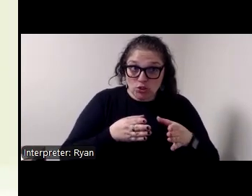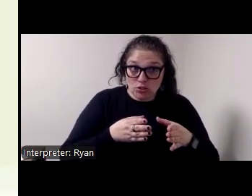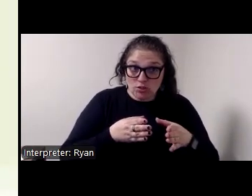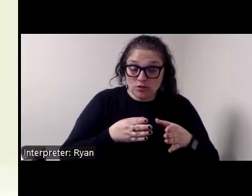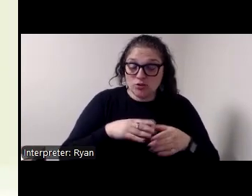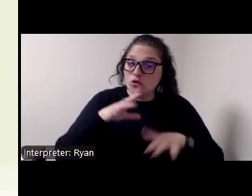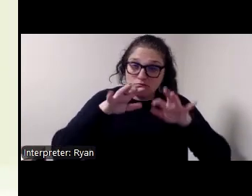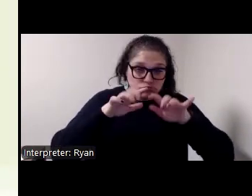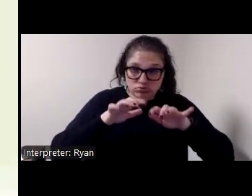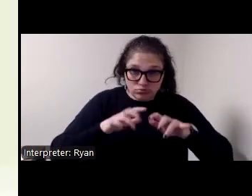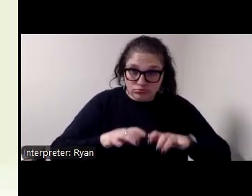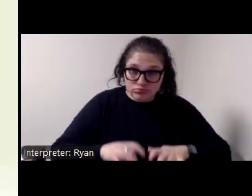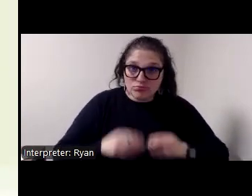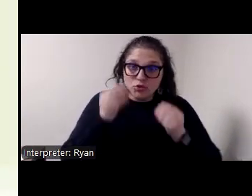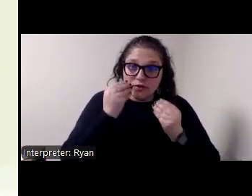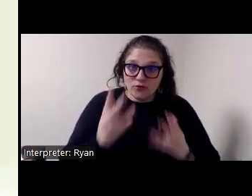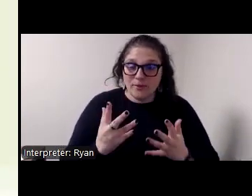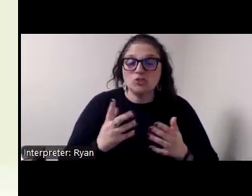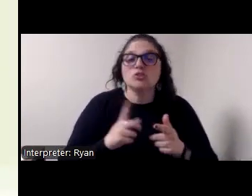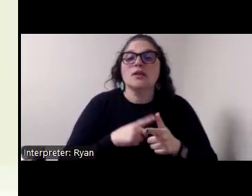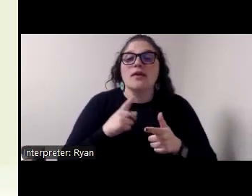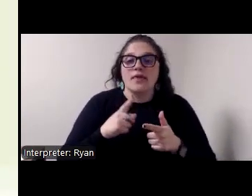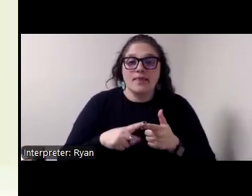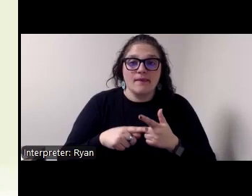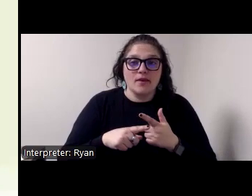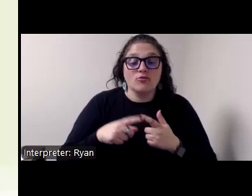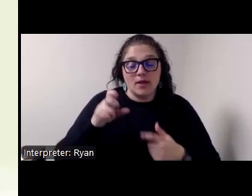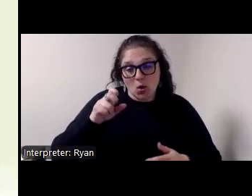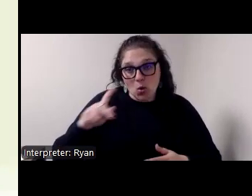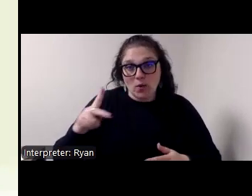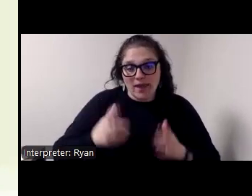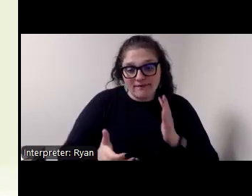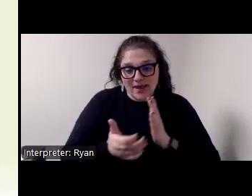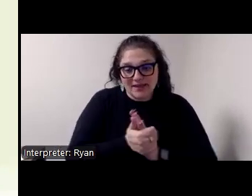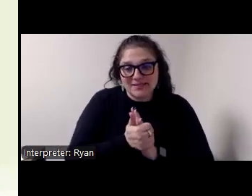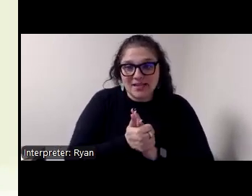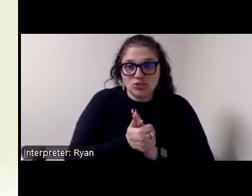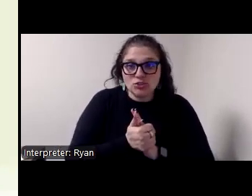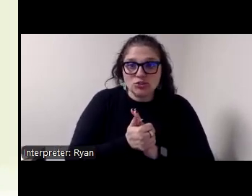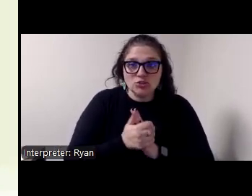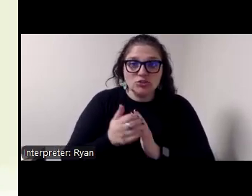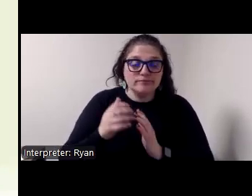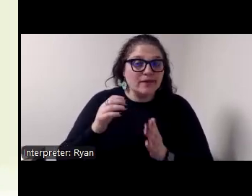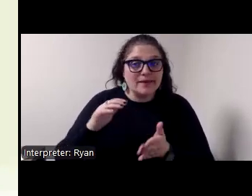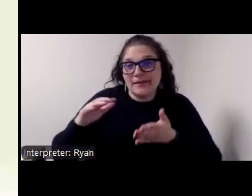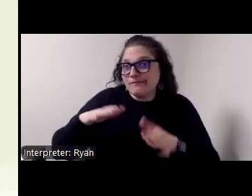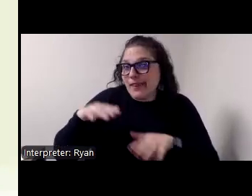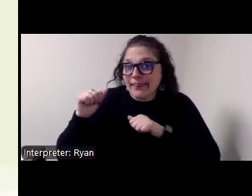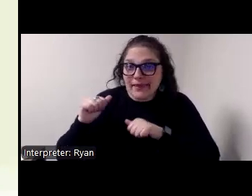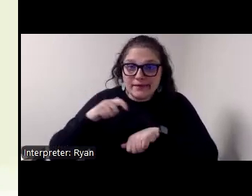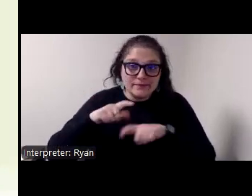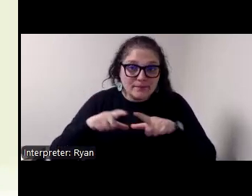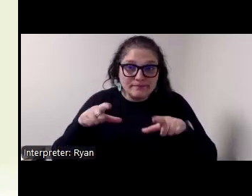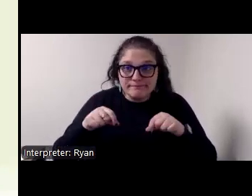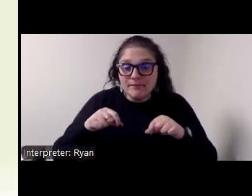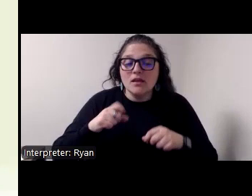their hours in there and they are like, okay, I've attached any leave slips I need to attach. So I'm going to